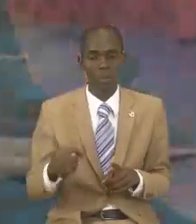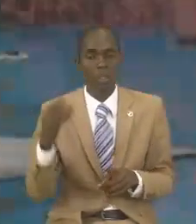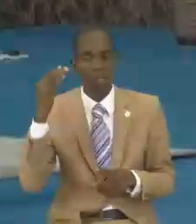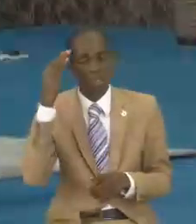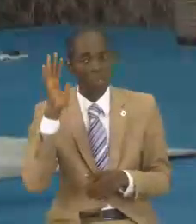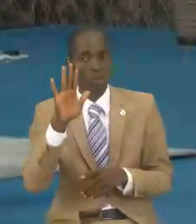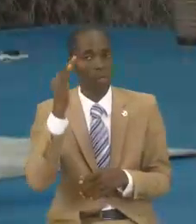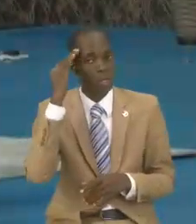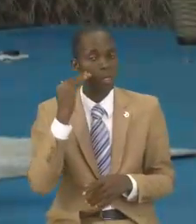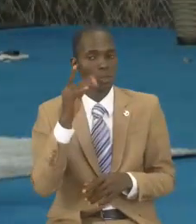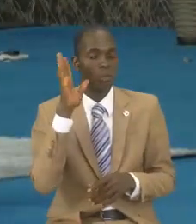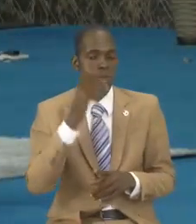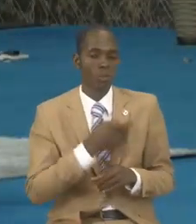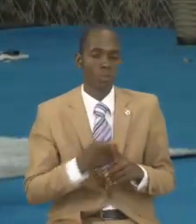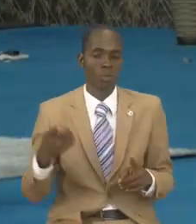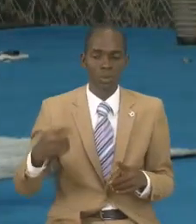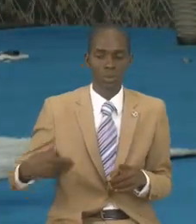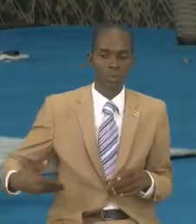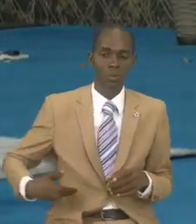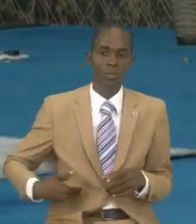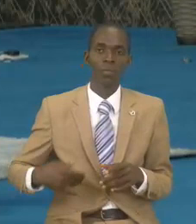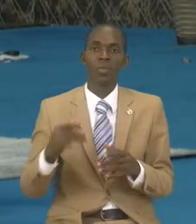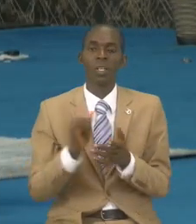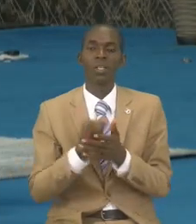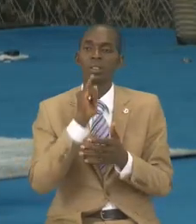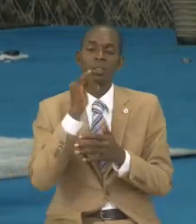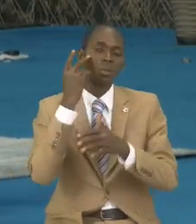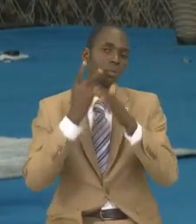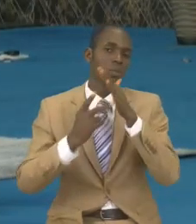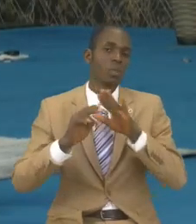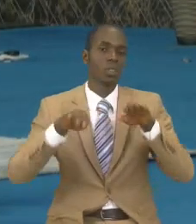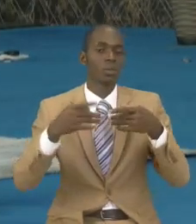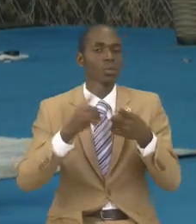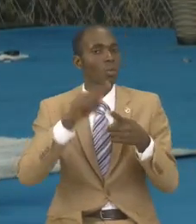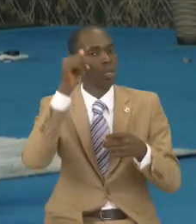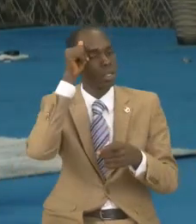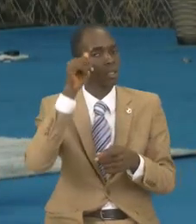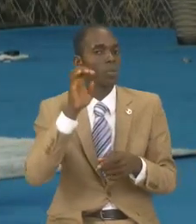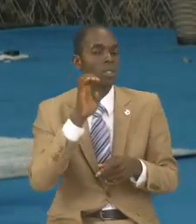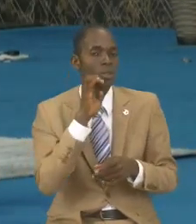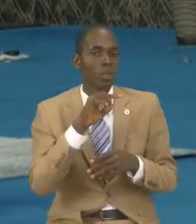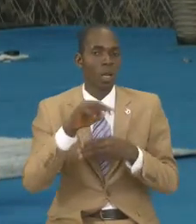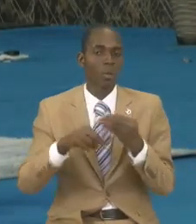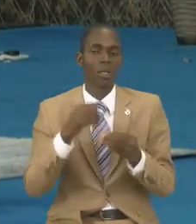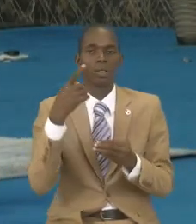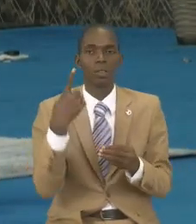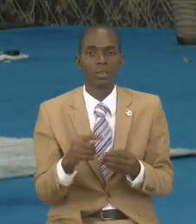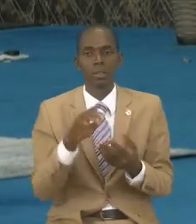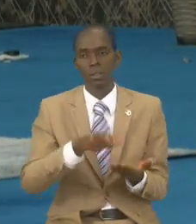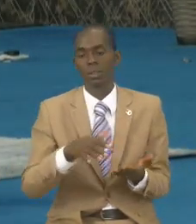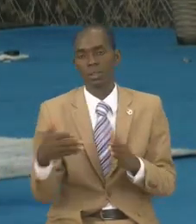the prophecy, the first prophecy revealed to Adam and Eve concerning the crucifixion. Then